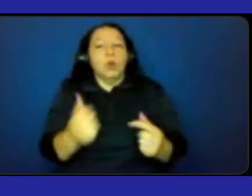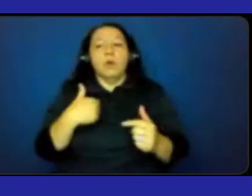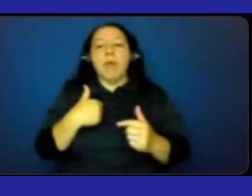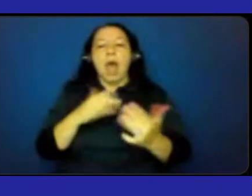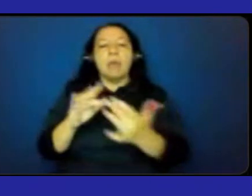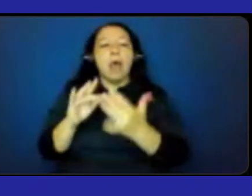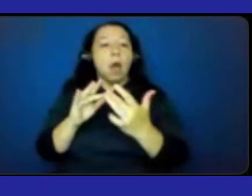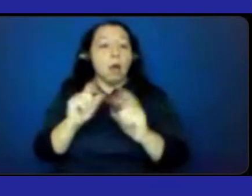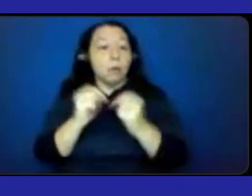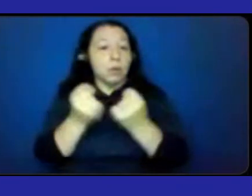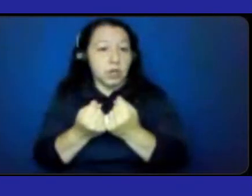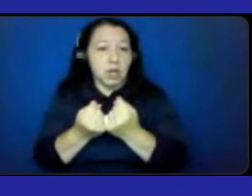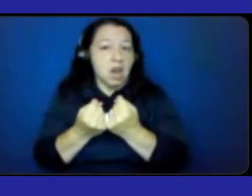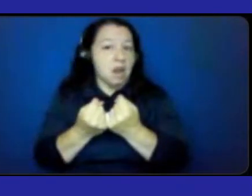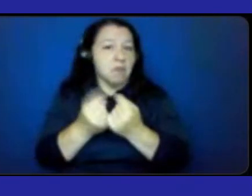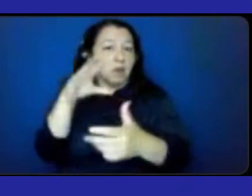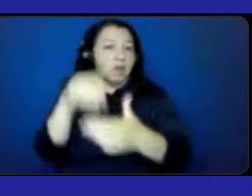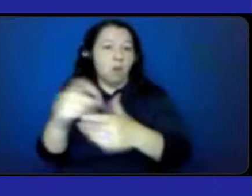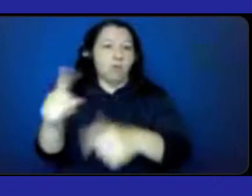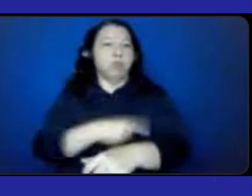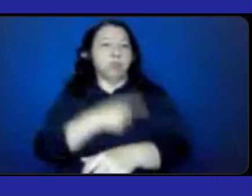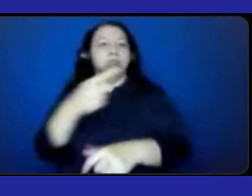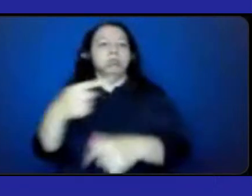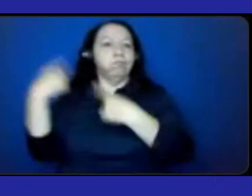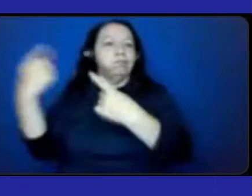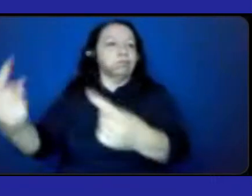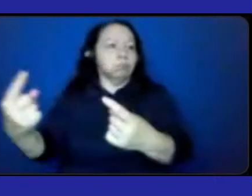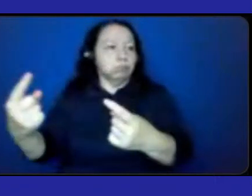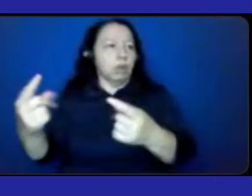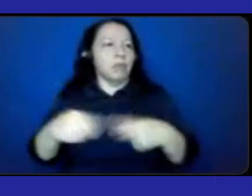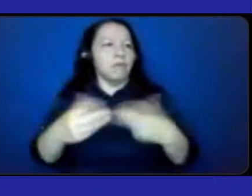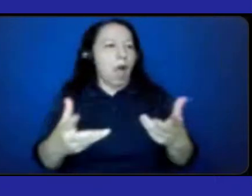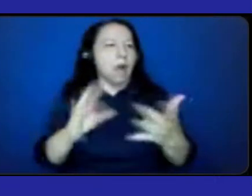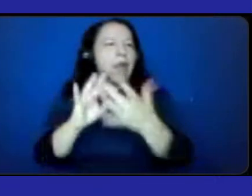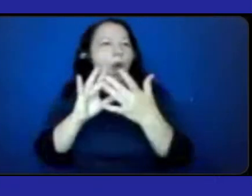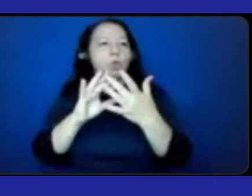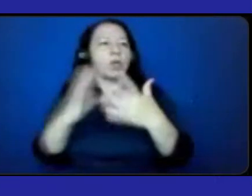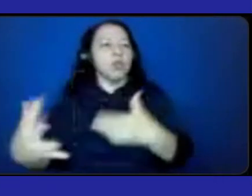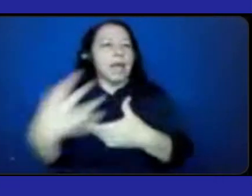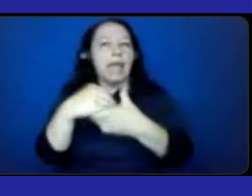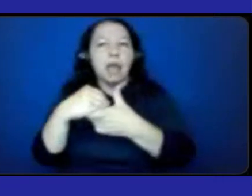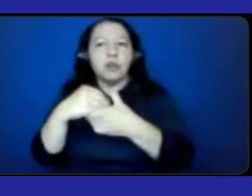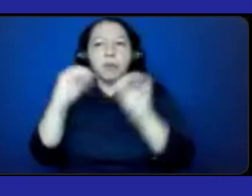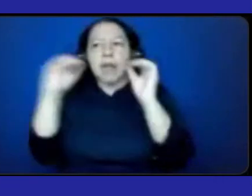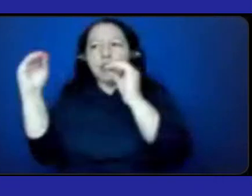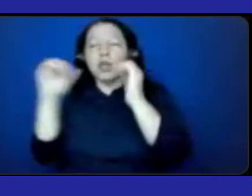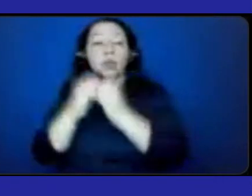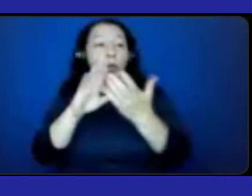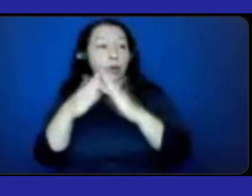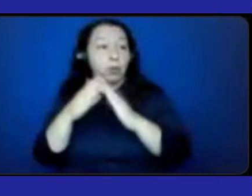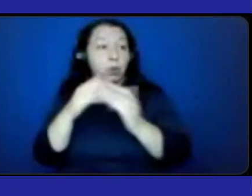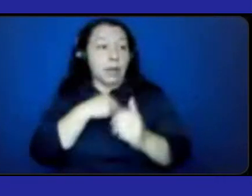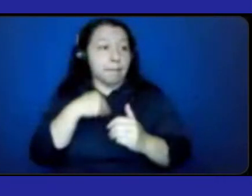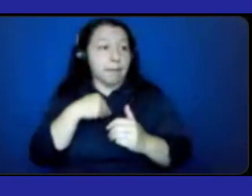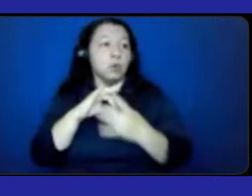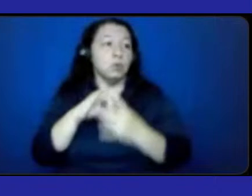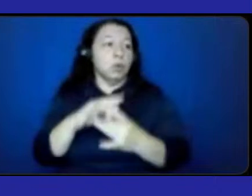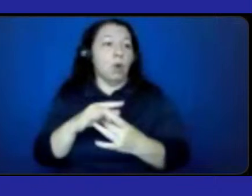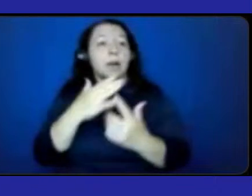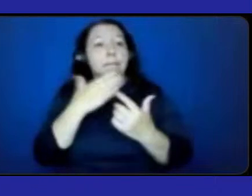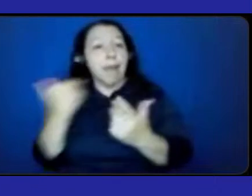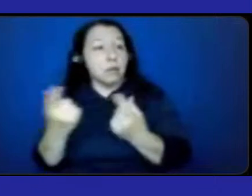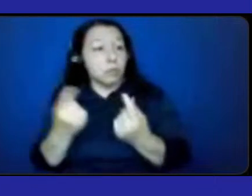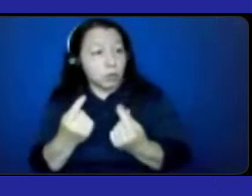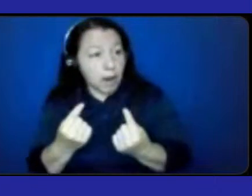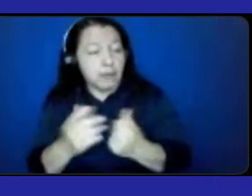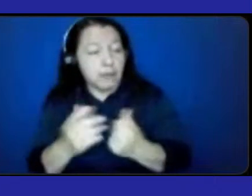for quite a long time that had been doing outreach and engagement and education with community members around best practices of that sort.